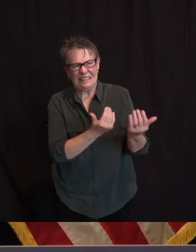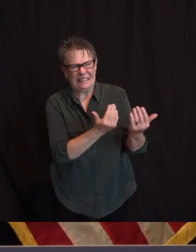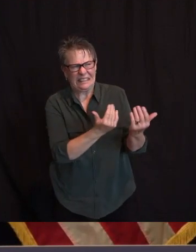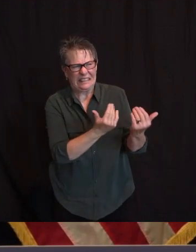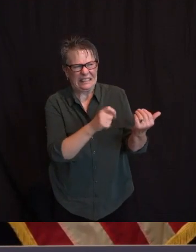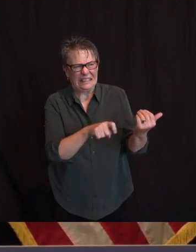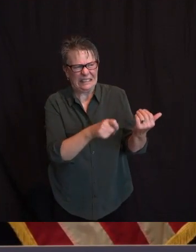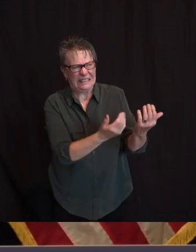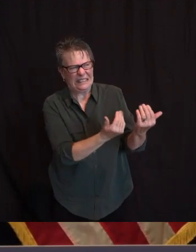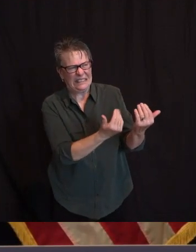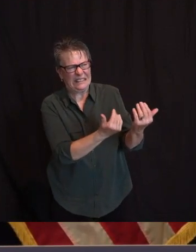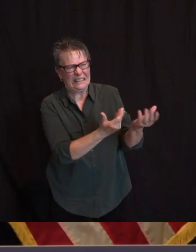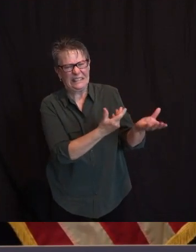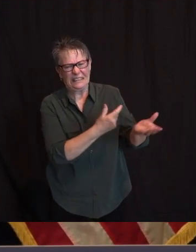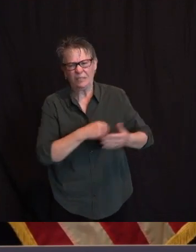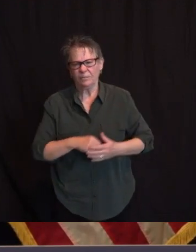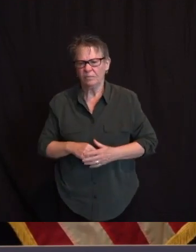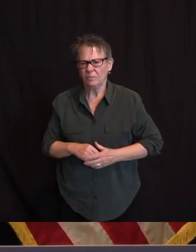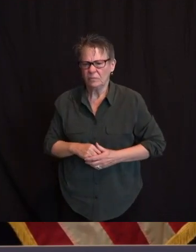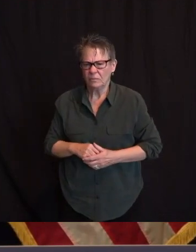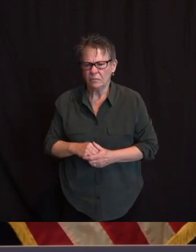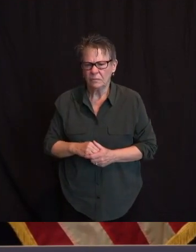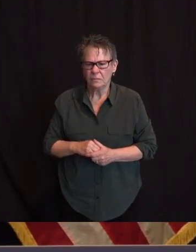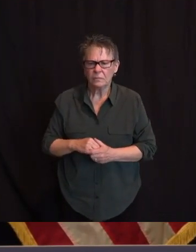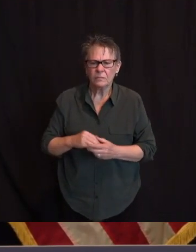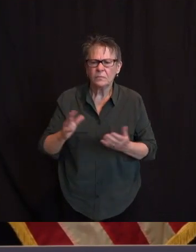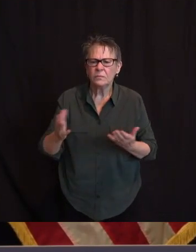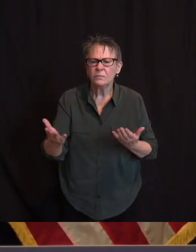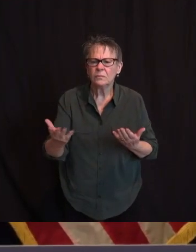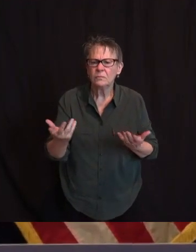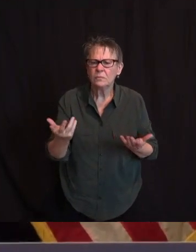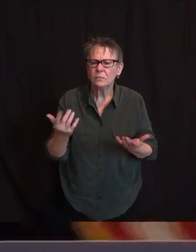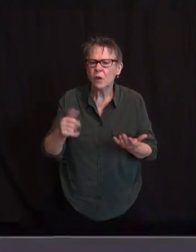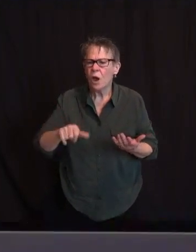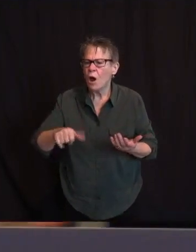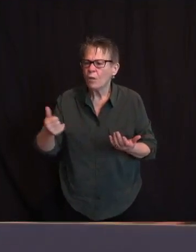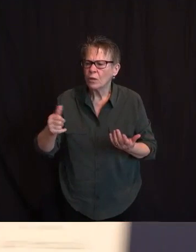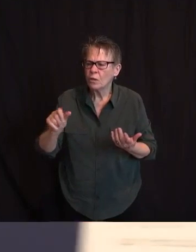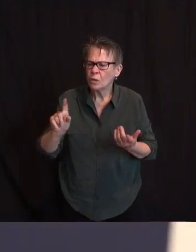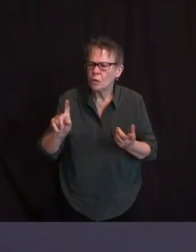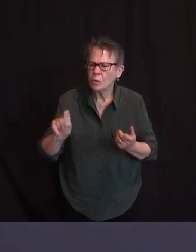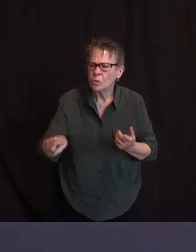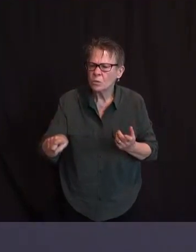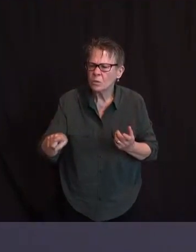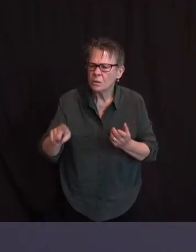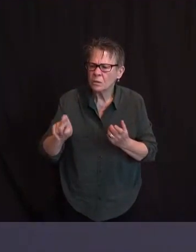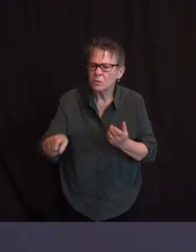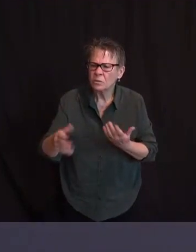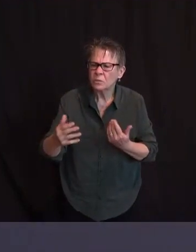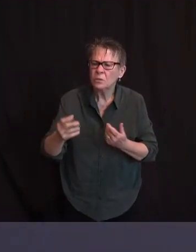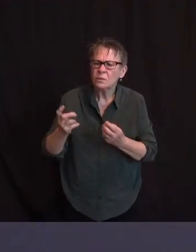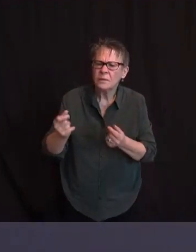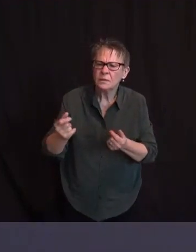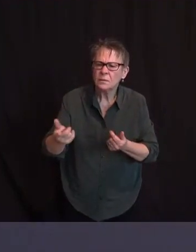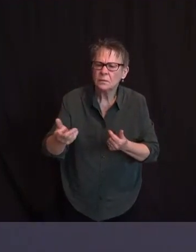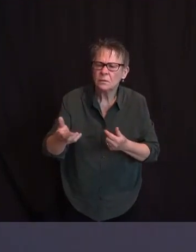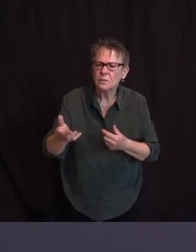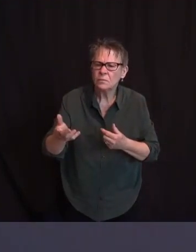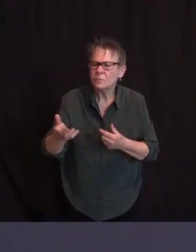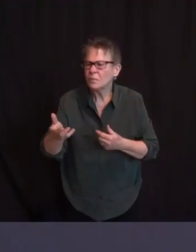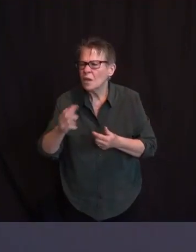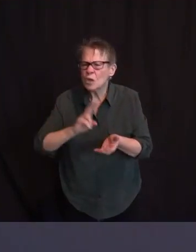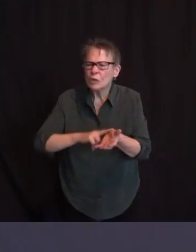in New Jersey, their compliance rate. Oh, sorry, I forgot you there. We have found that with the phone calls that we've made this week, that the majority of the nursing homes are